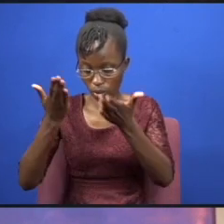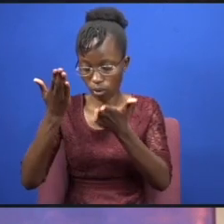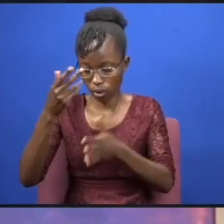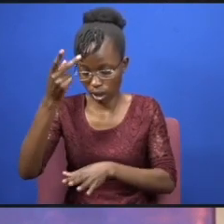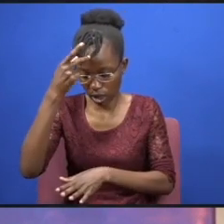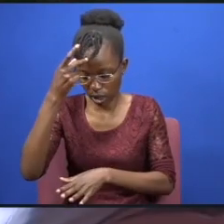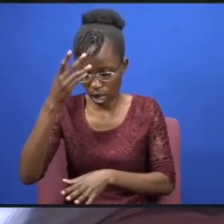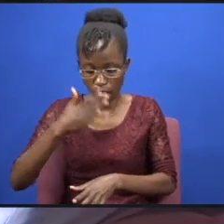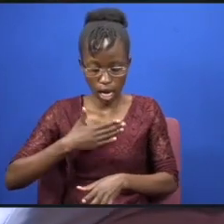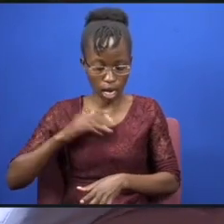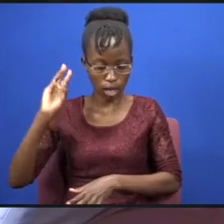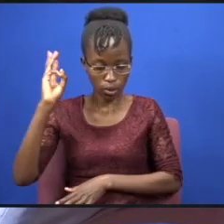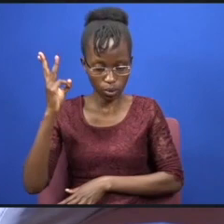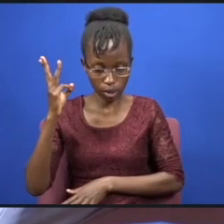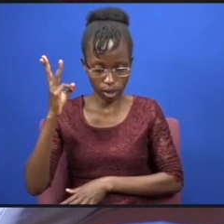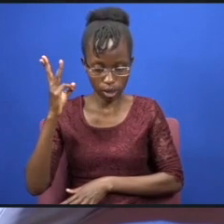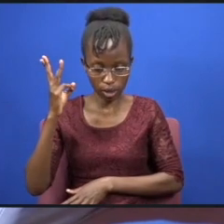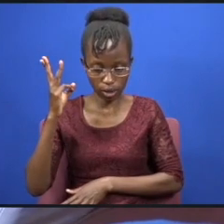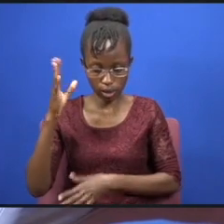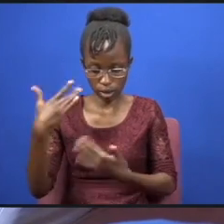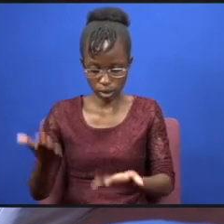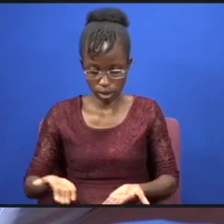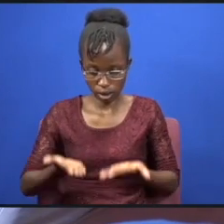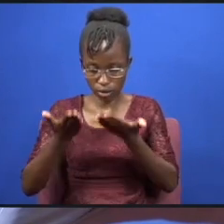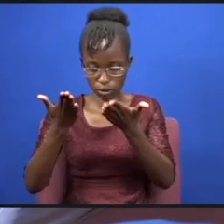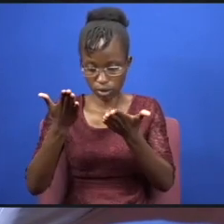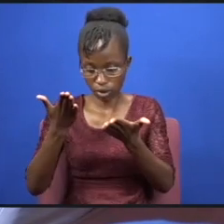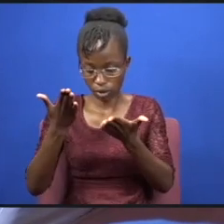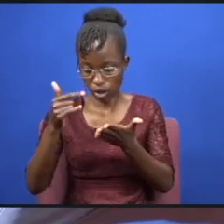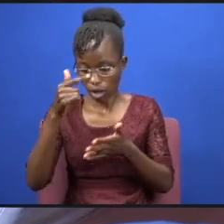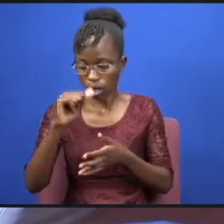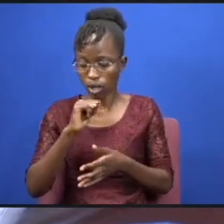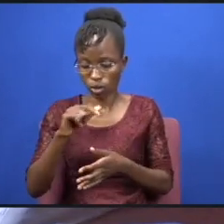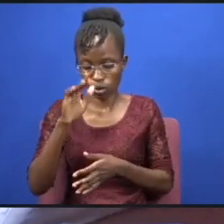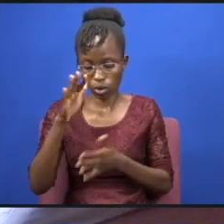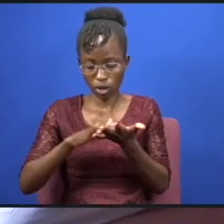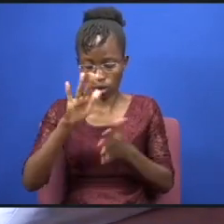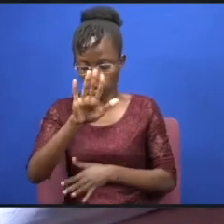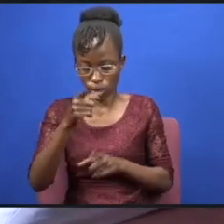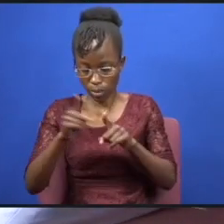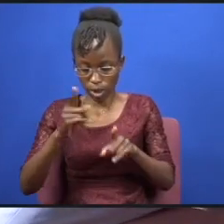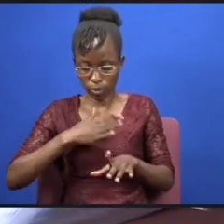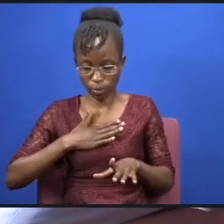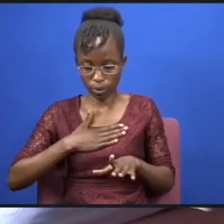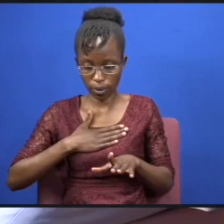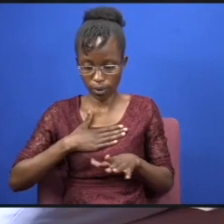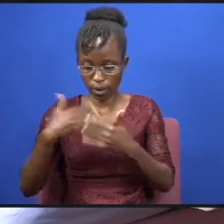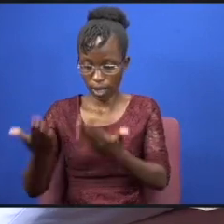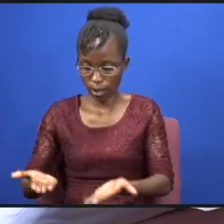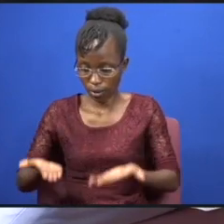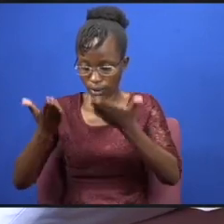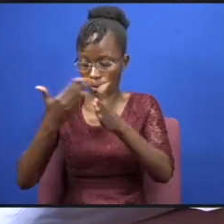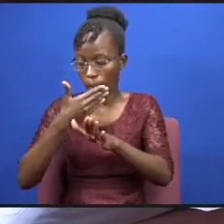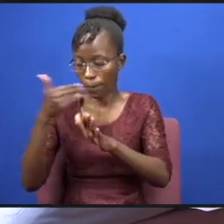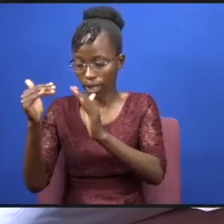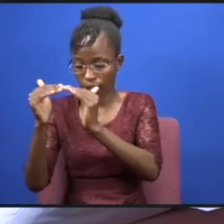will lift you up not for your glory, but for mine. I will raise you into a pedestal